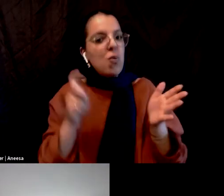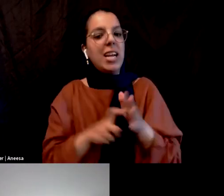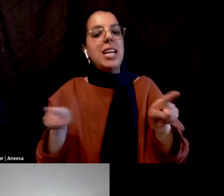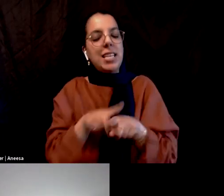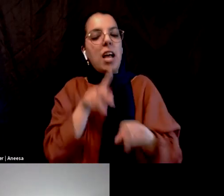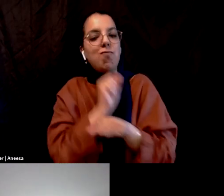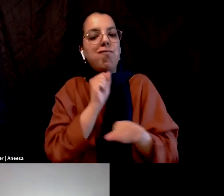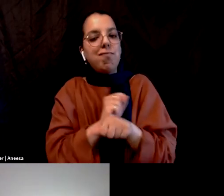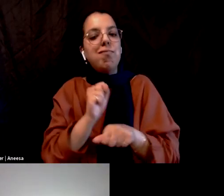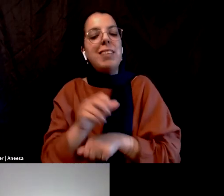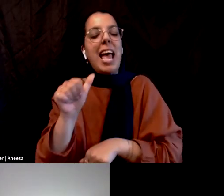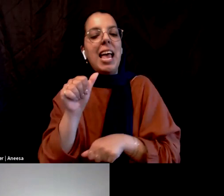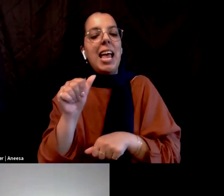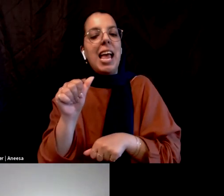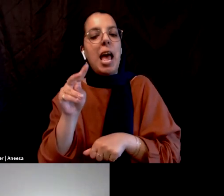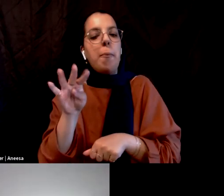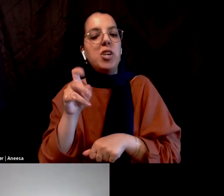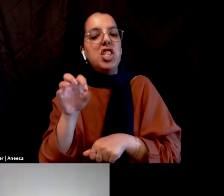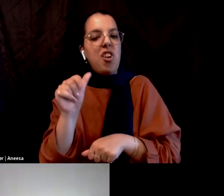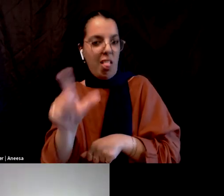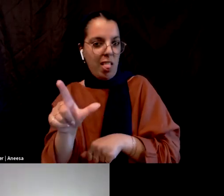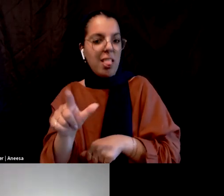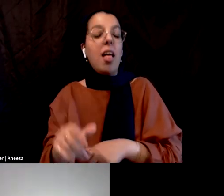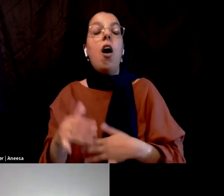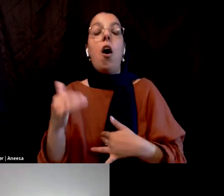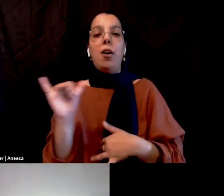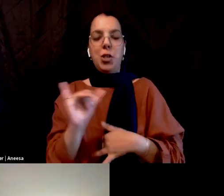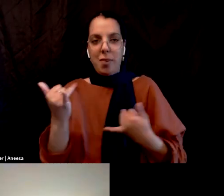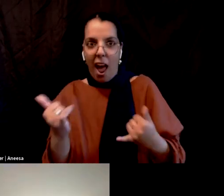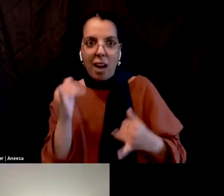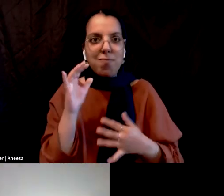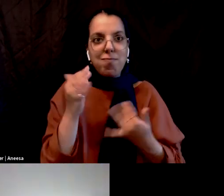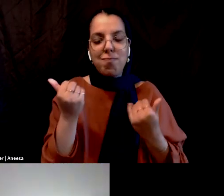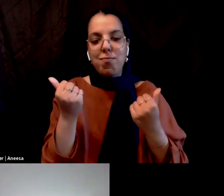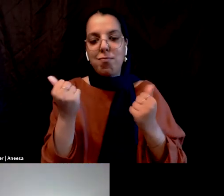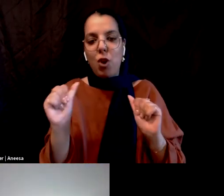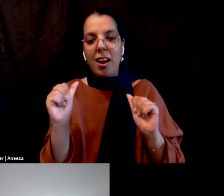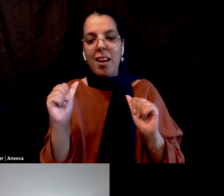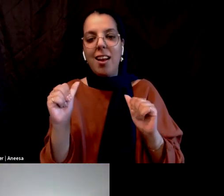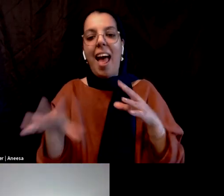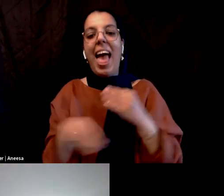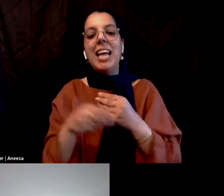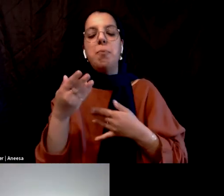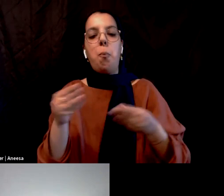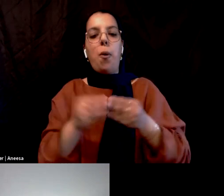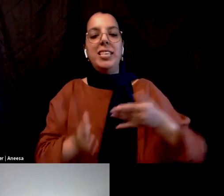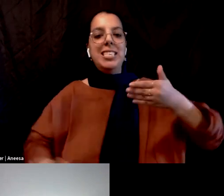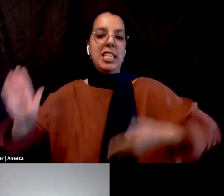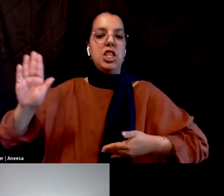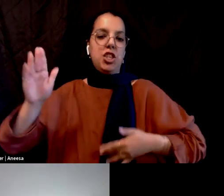like citizenship or membership laws for ourselves, which of course present no shortage of complexity.